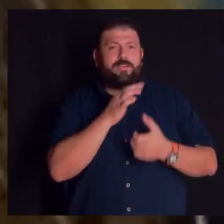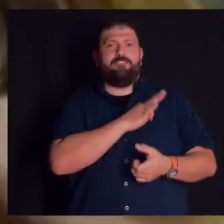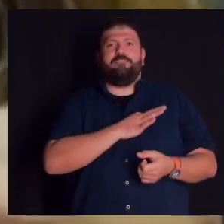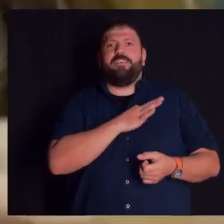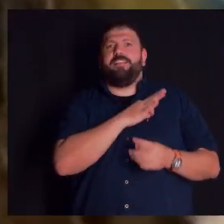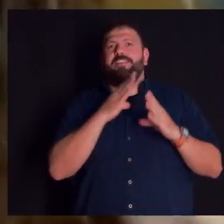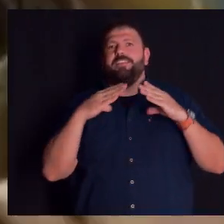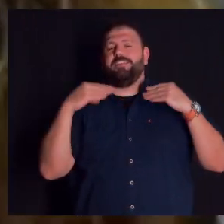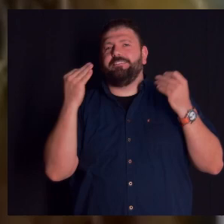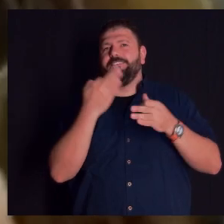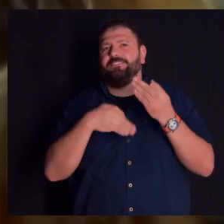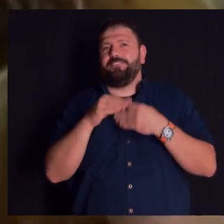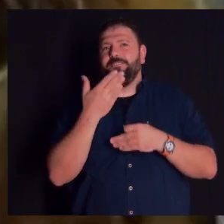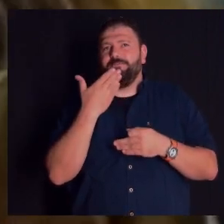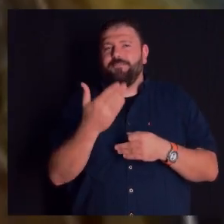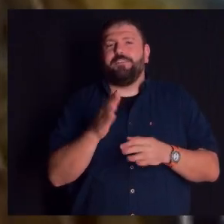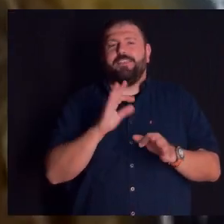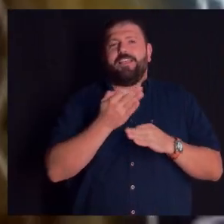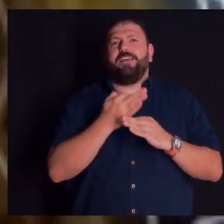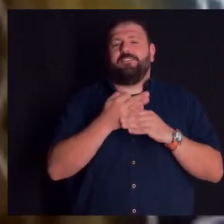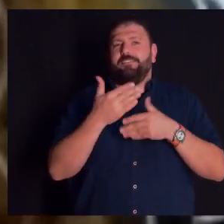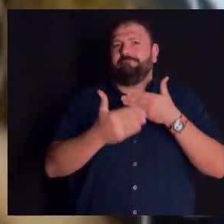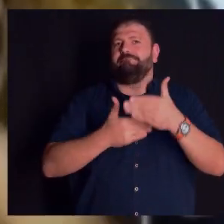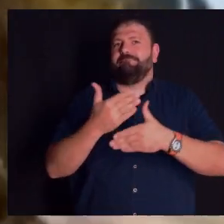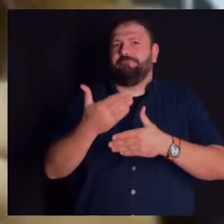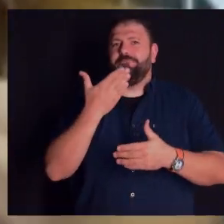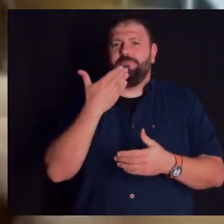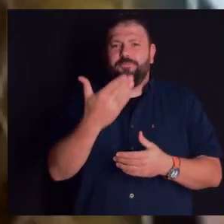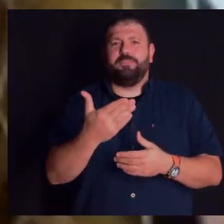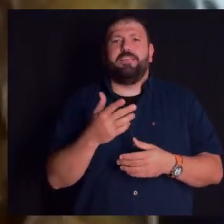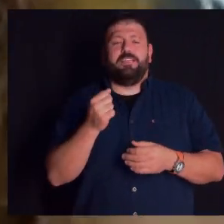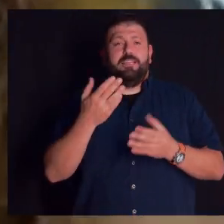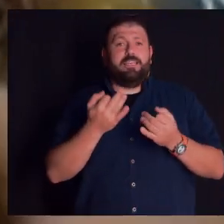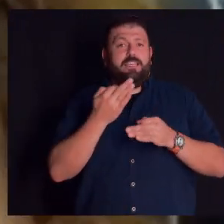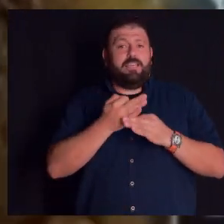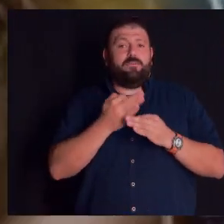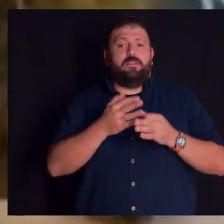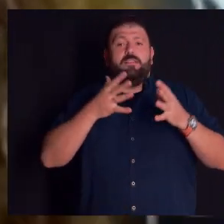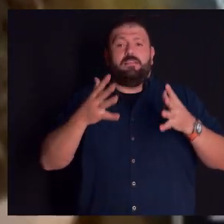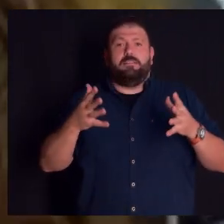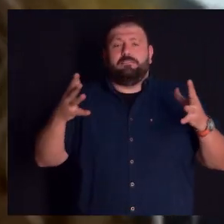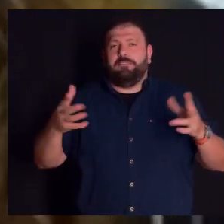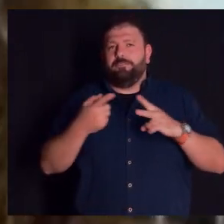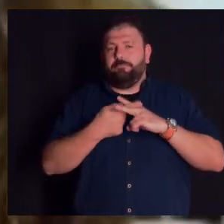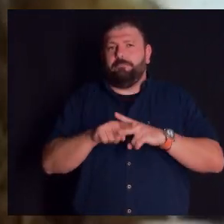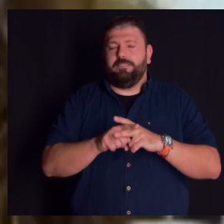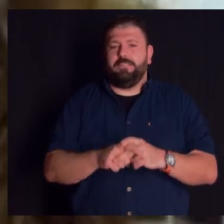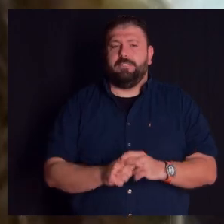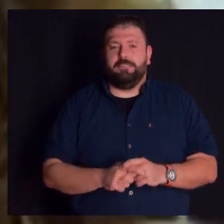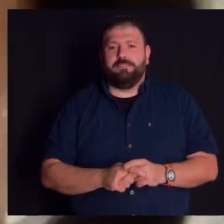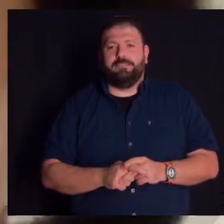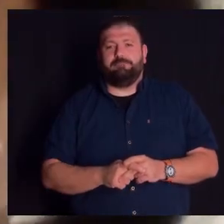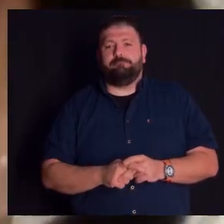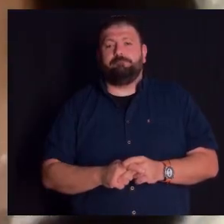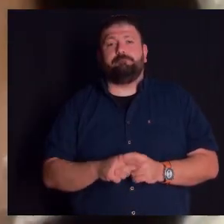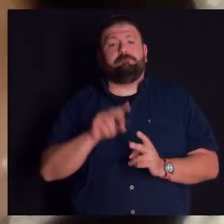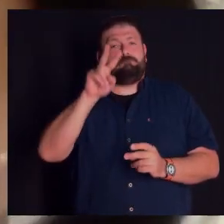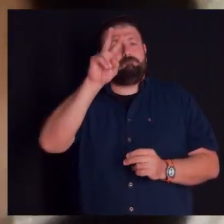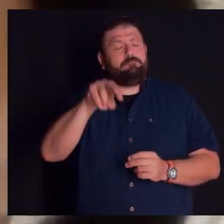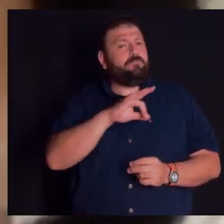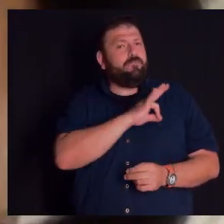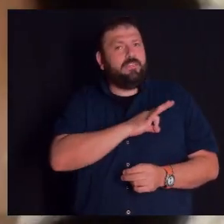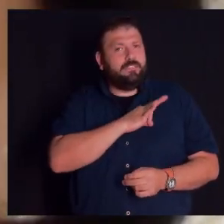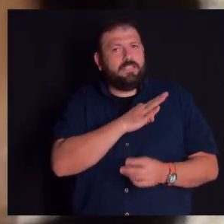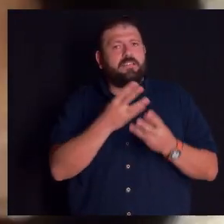Yeah, we made agreements, and what we do is we respect those